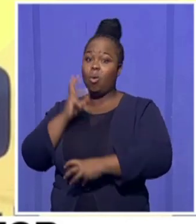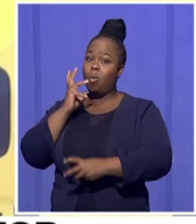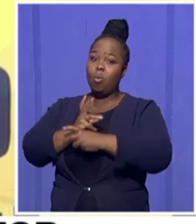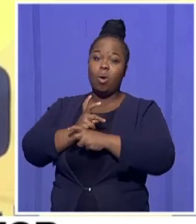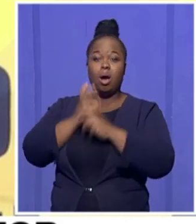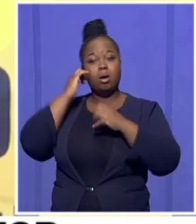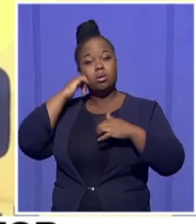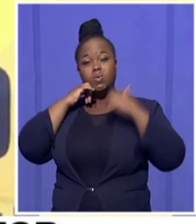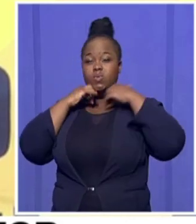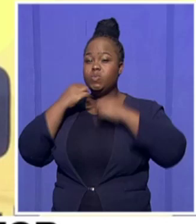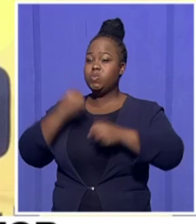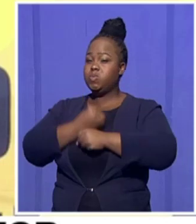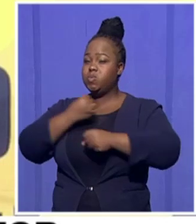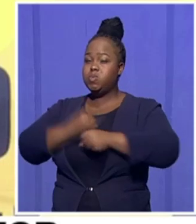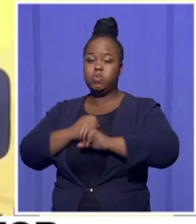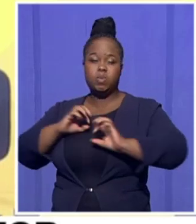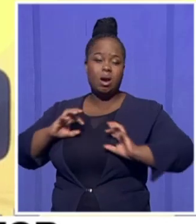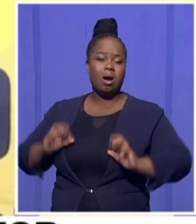Comrade Mpho